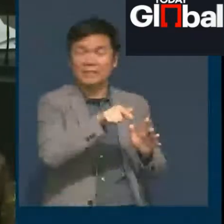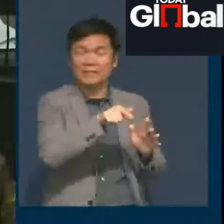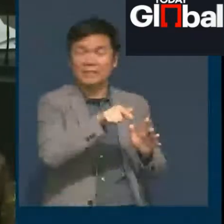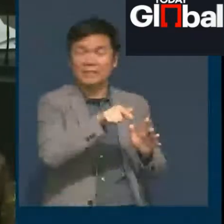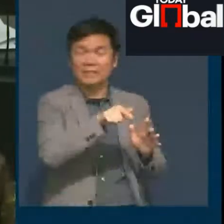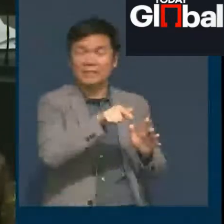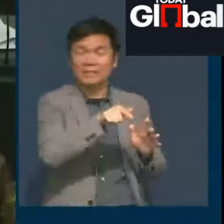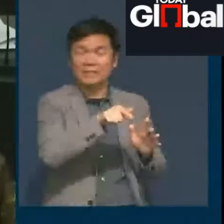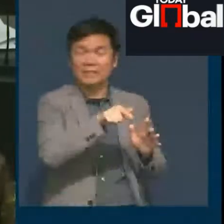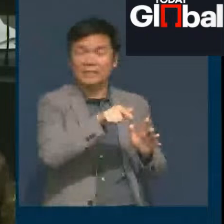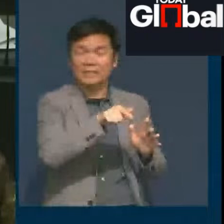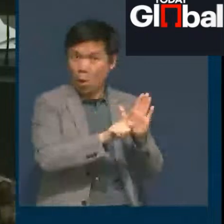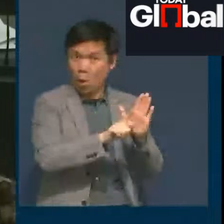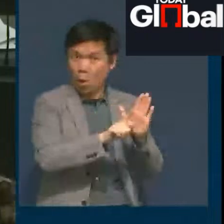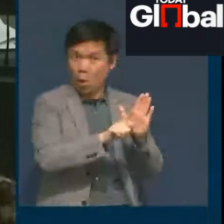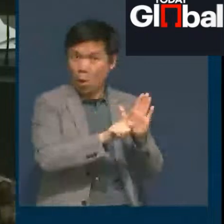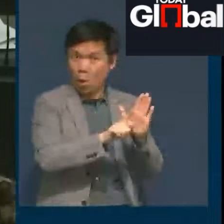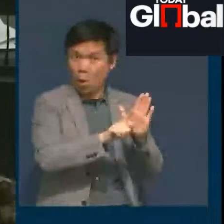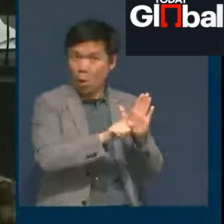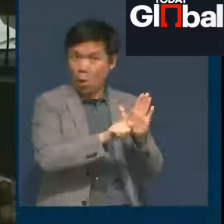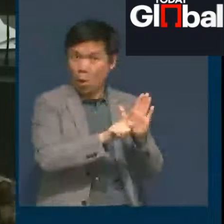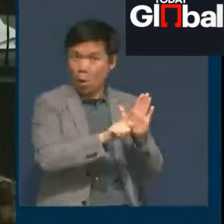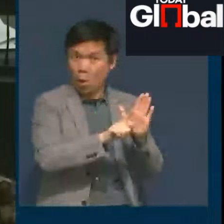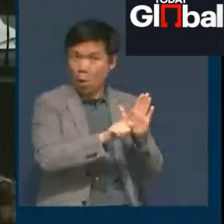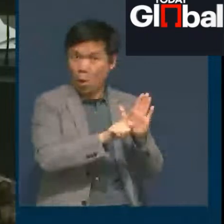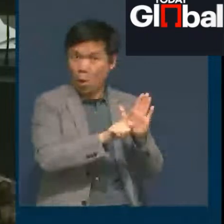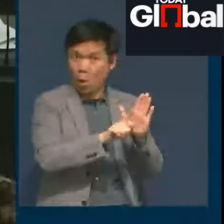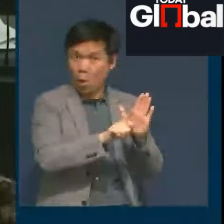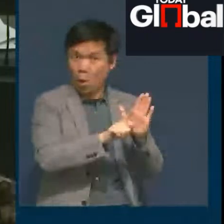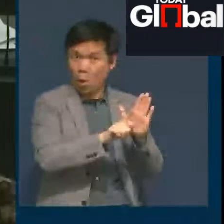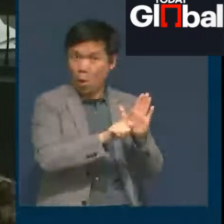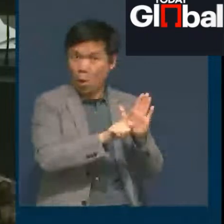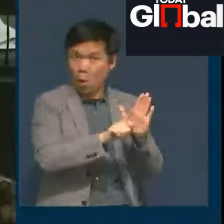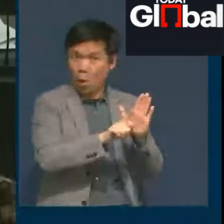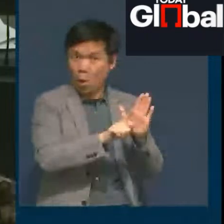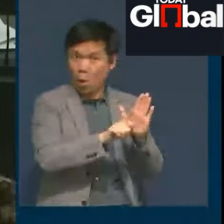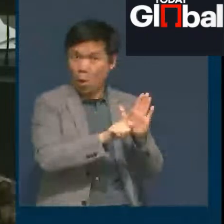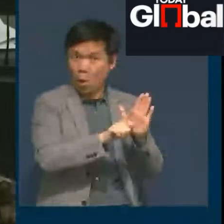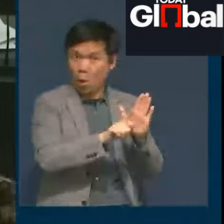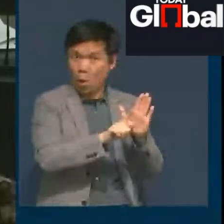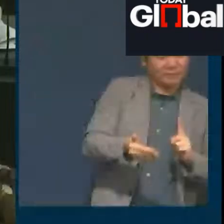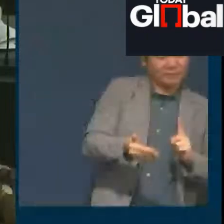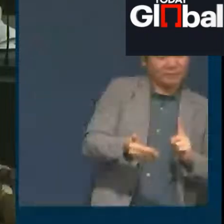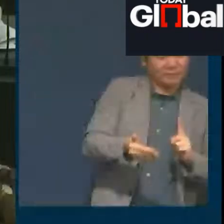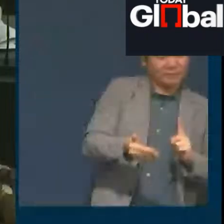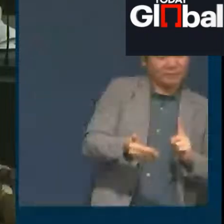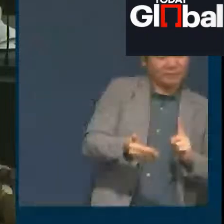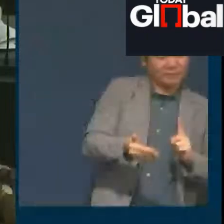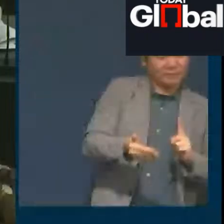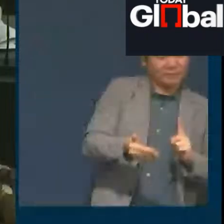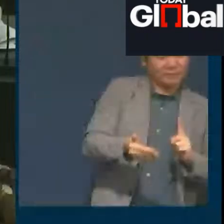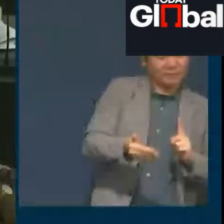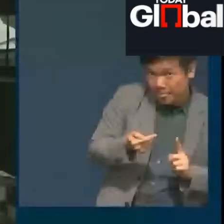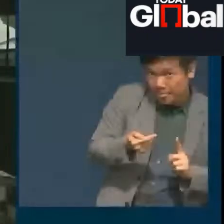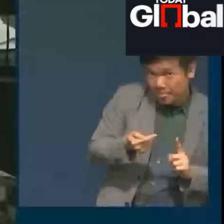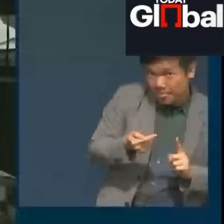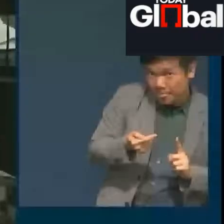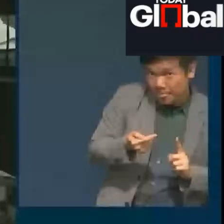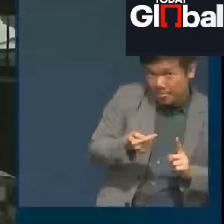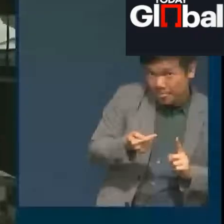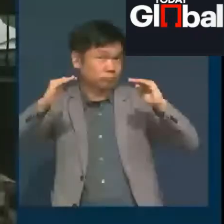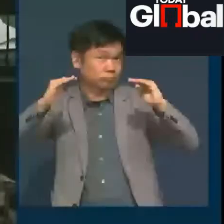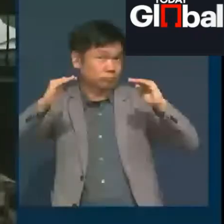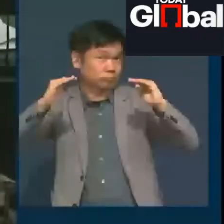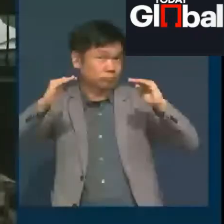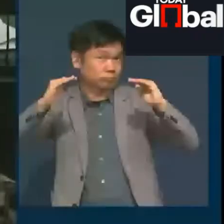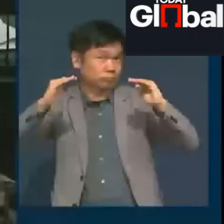contained content on raising the awareness of persons with disabilities, and Article 3 of